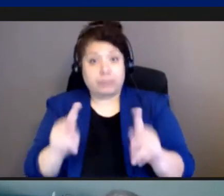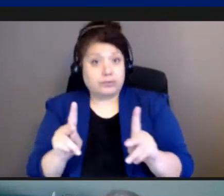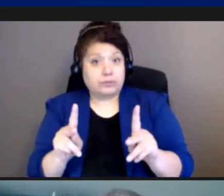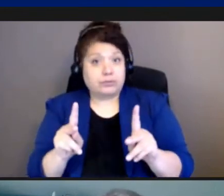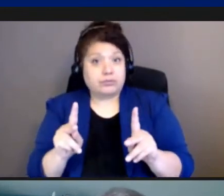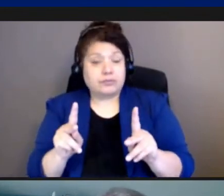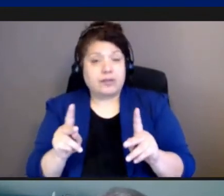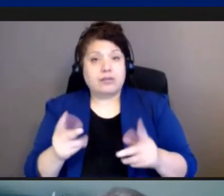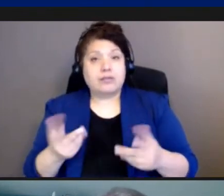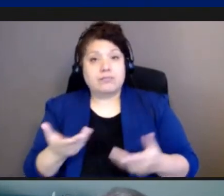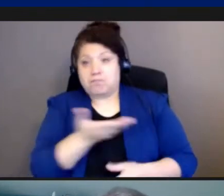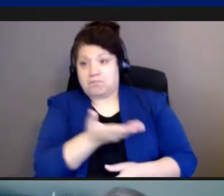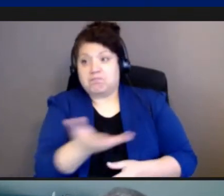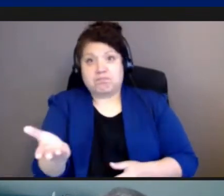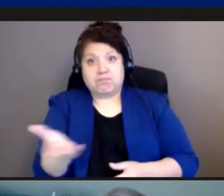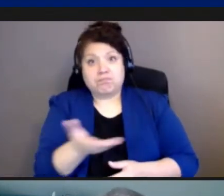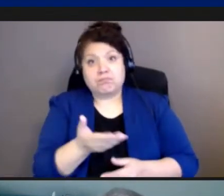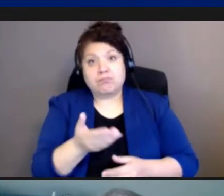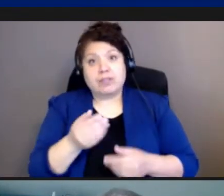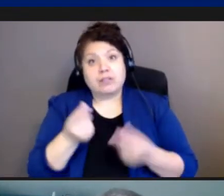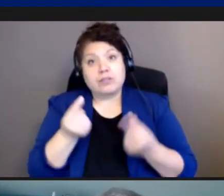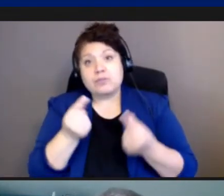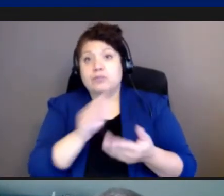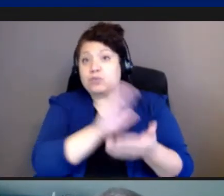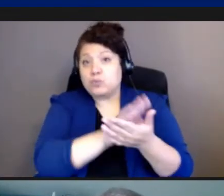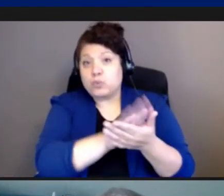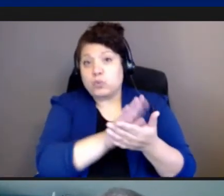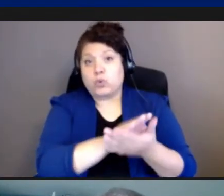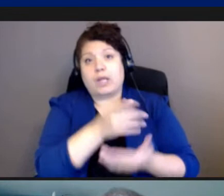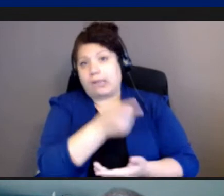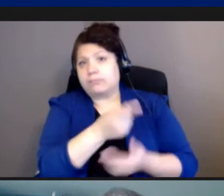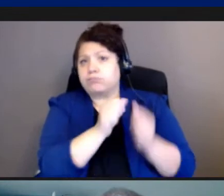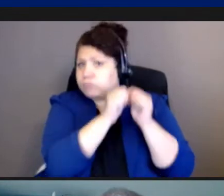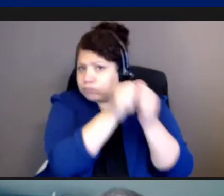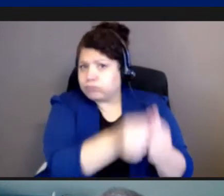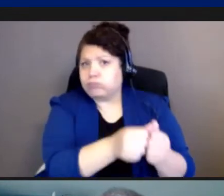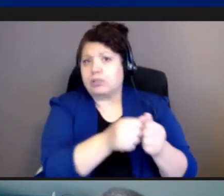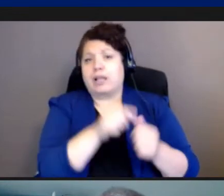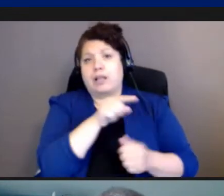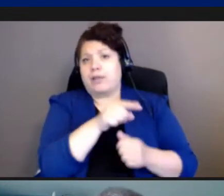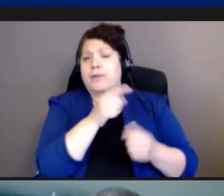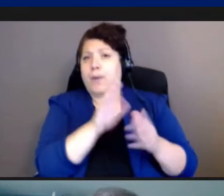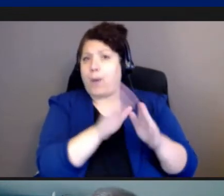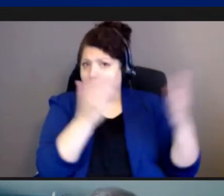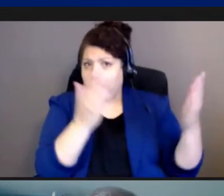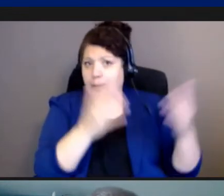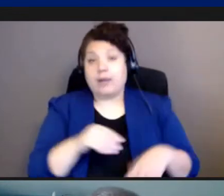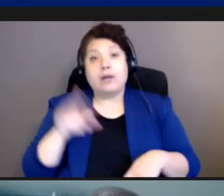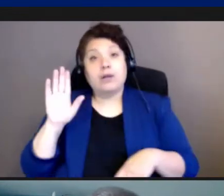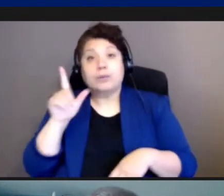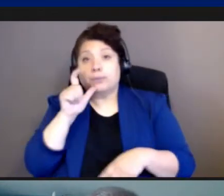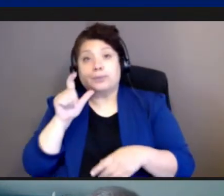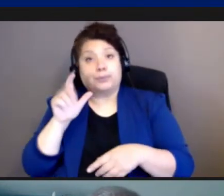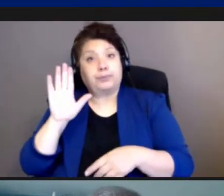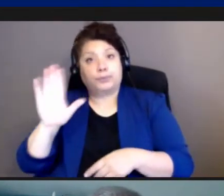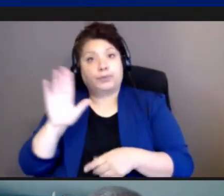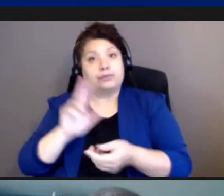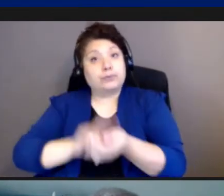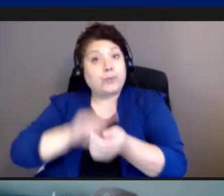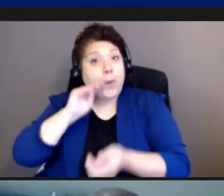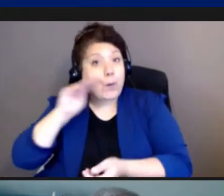being able to keep schools open, to be able to protect long-term care for at least a while